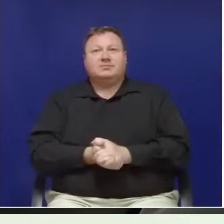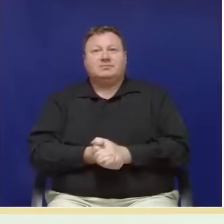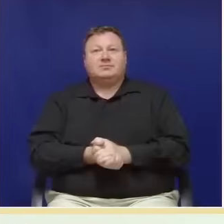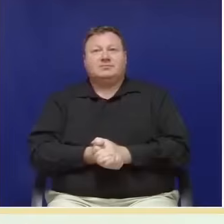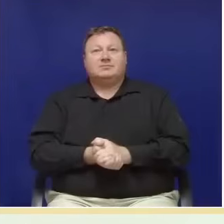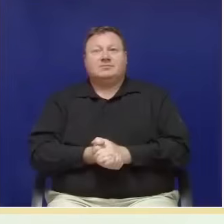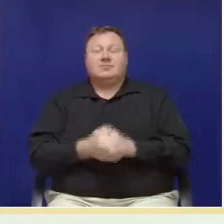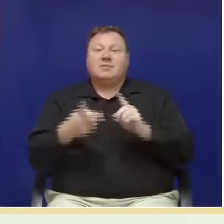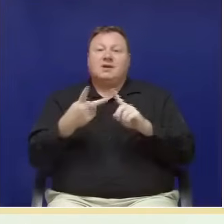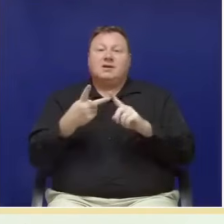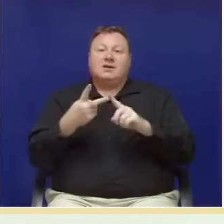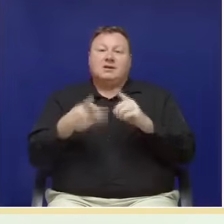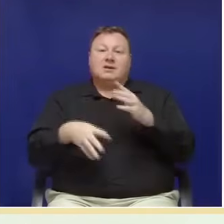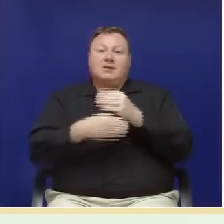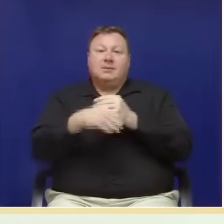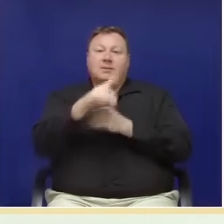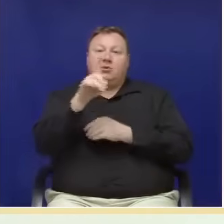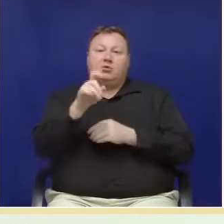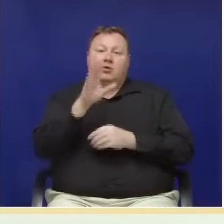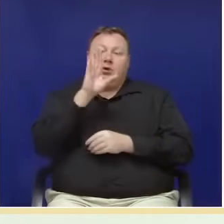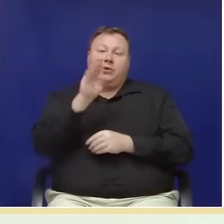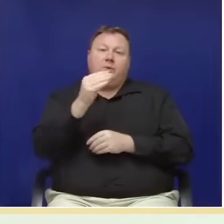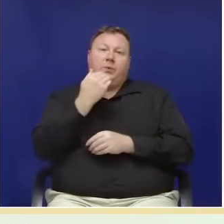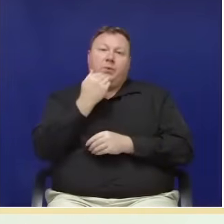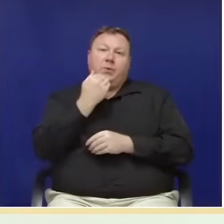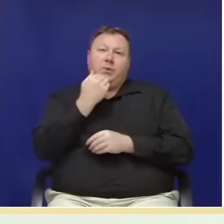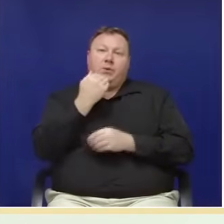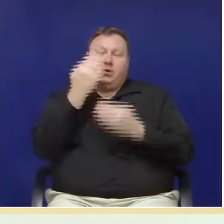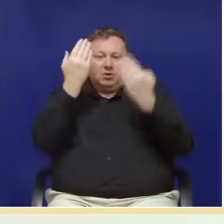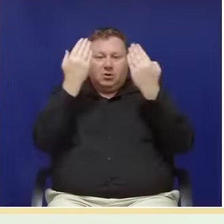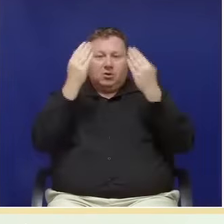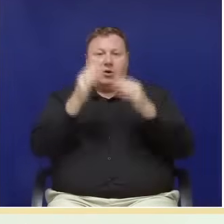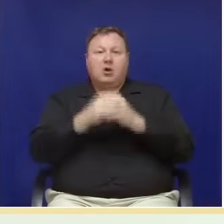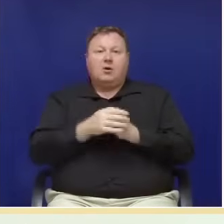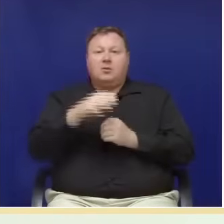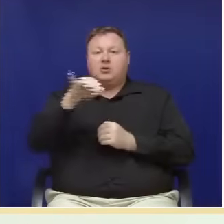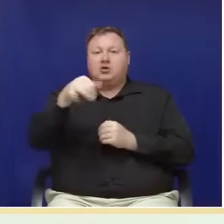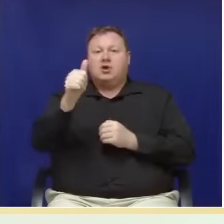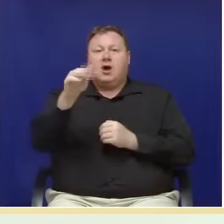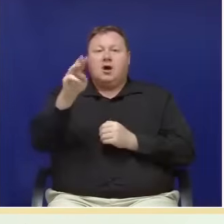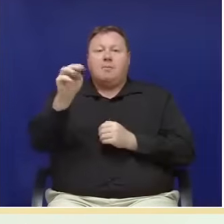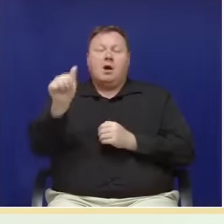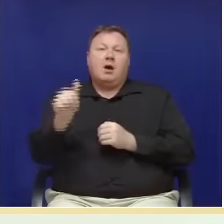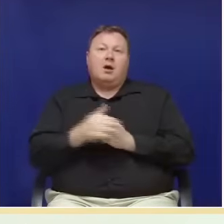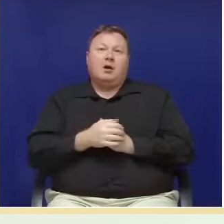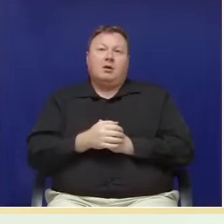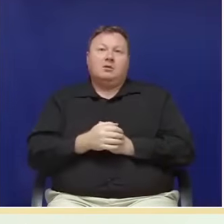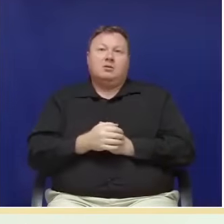The second supplementary question will be asked by the Honourable Jama.